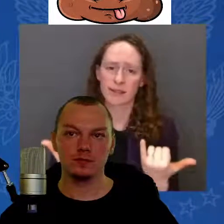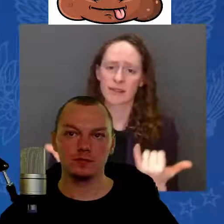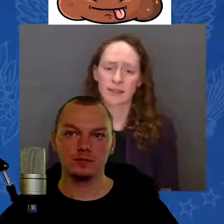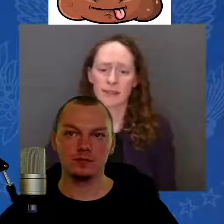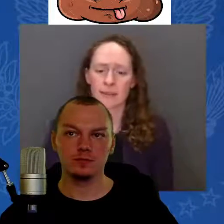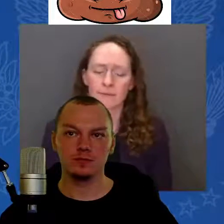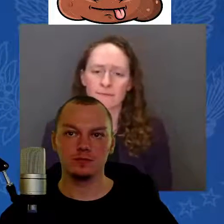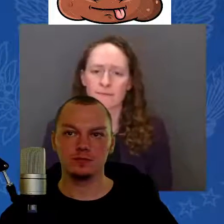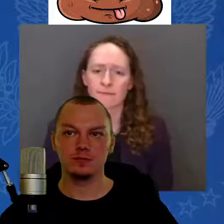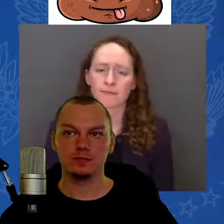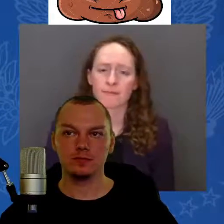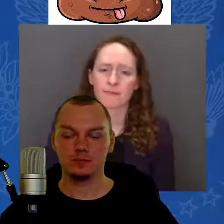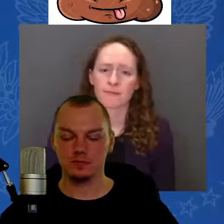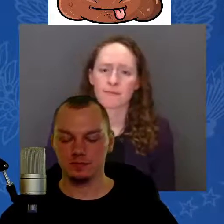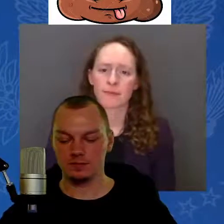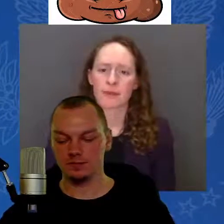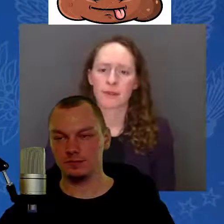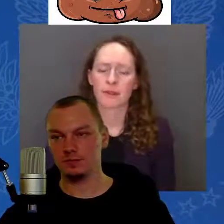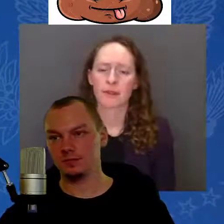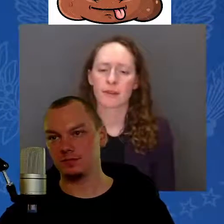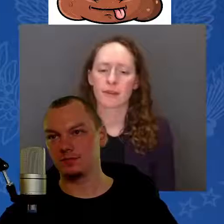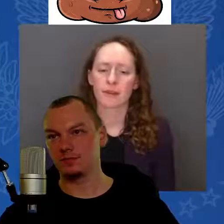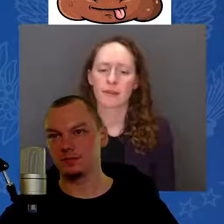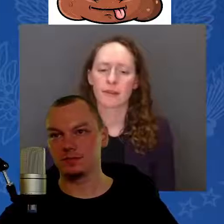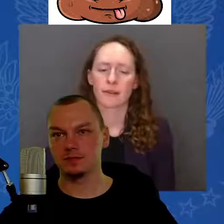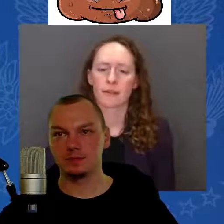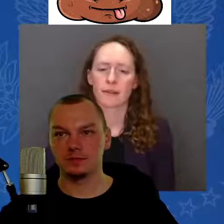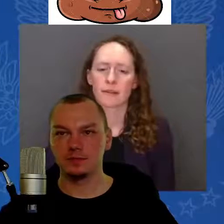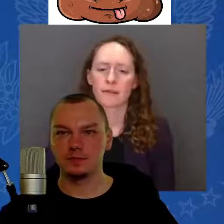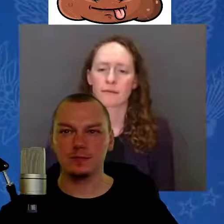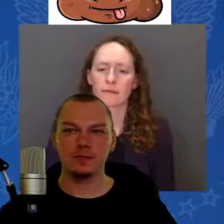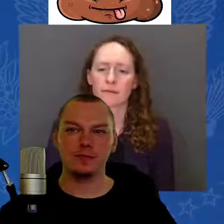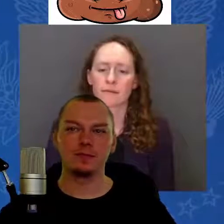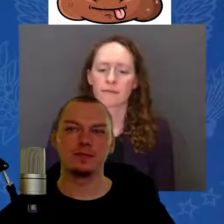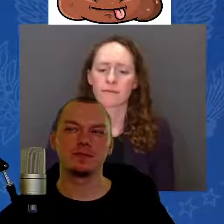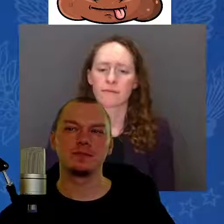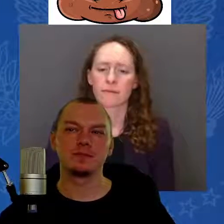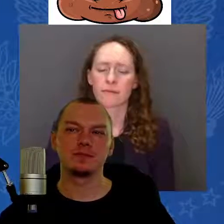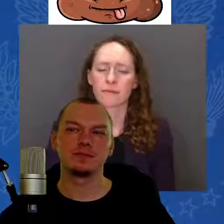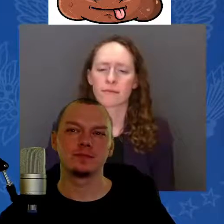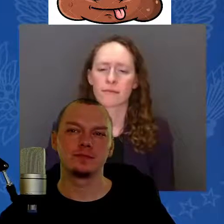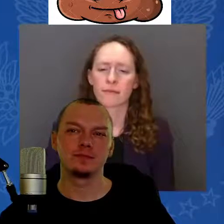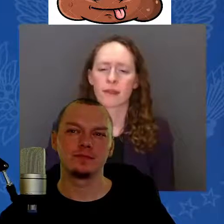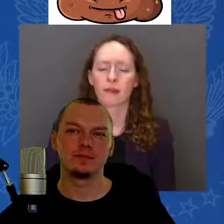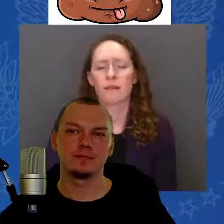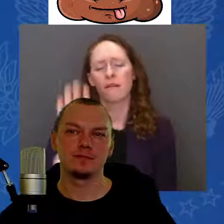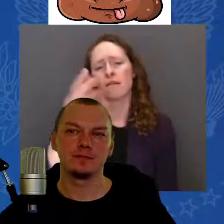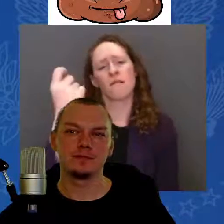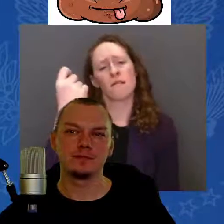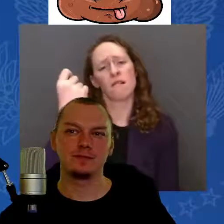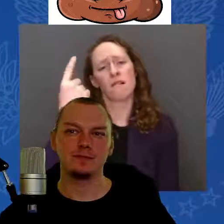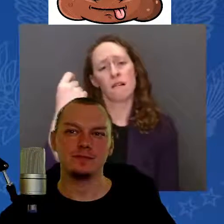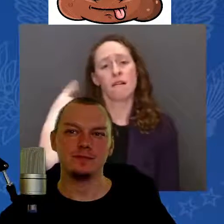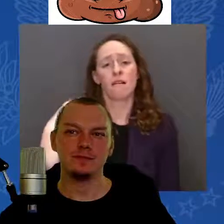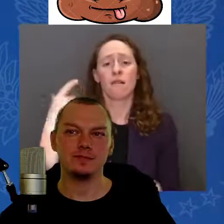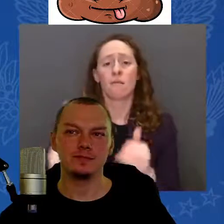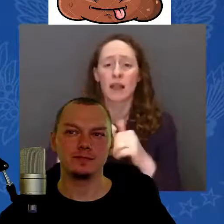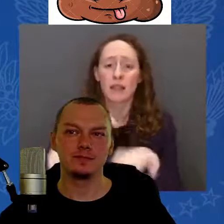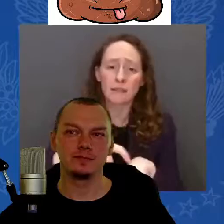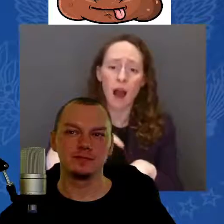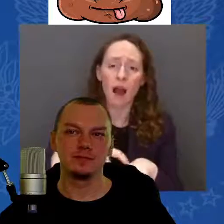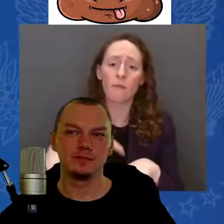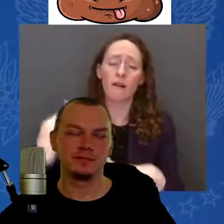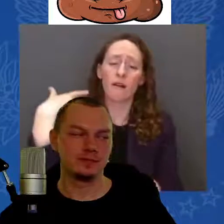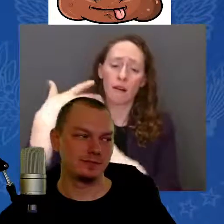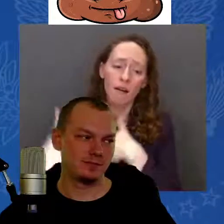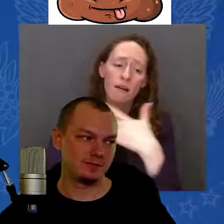Fork, a bigger and better community. I'm committed to working